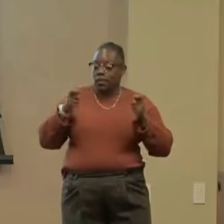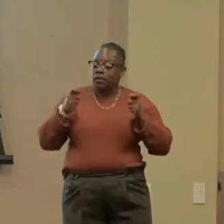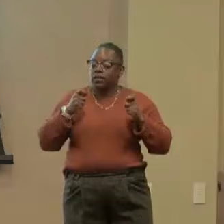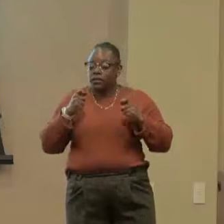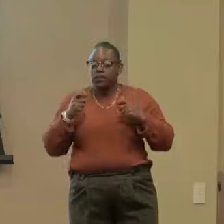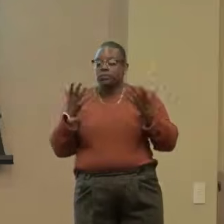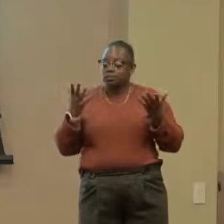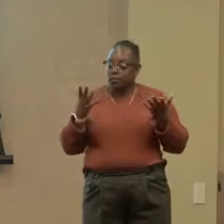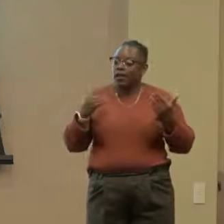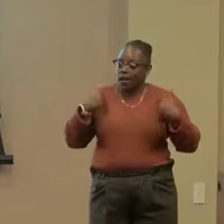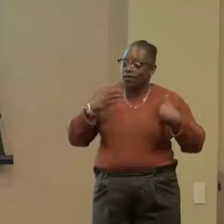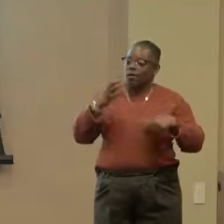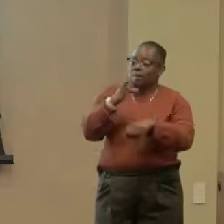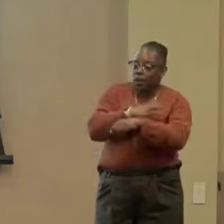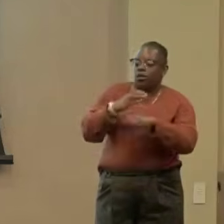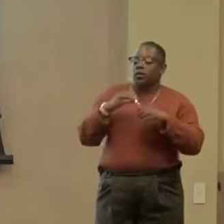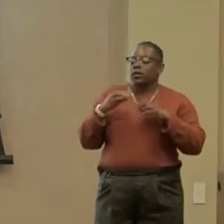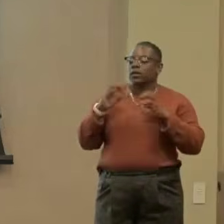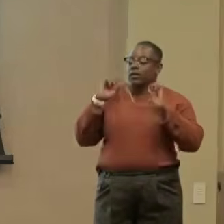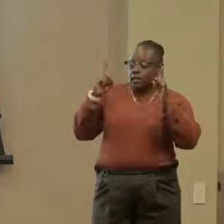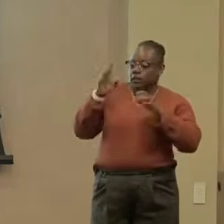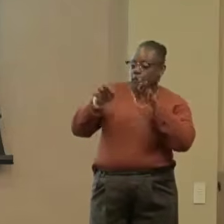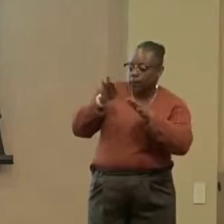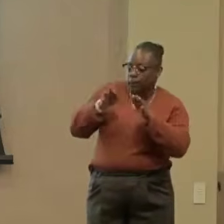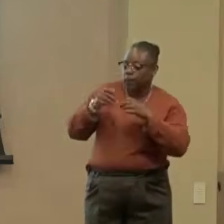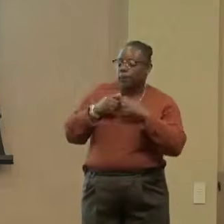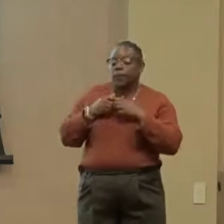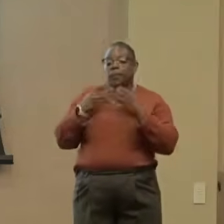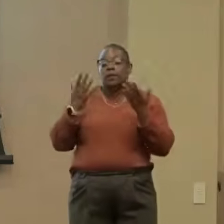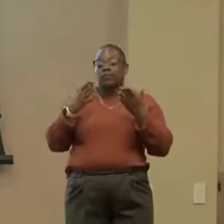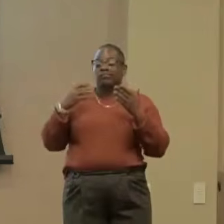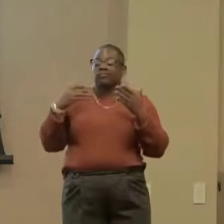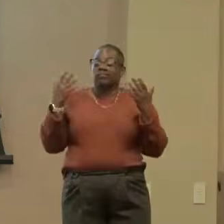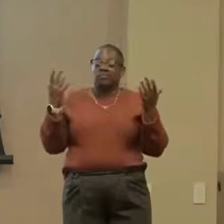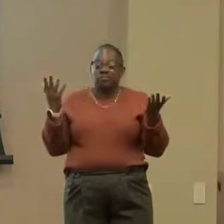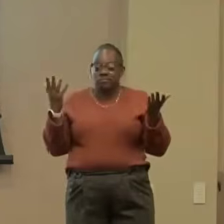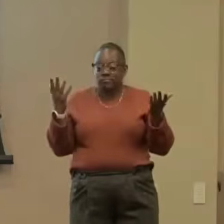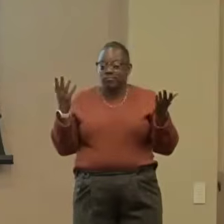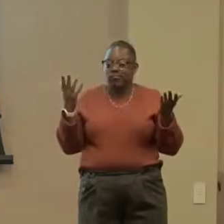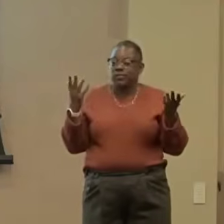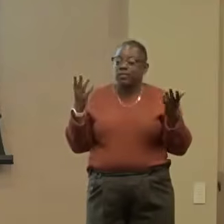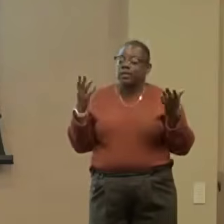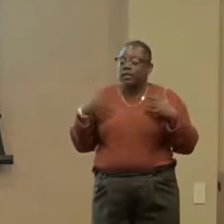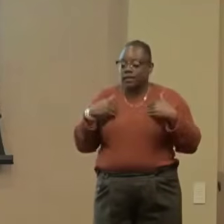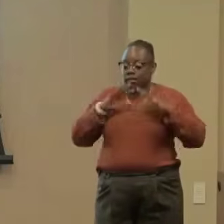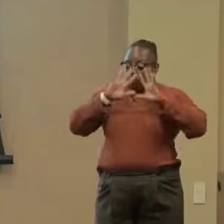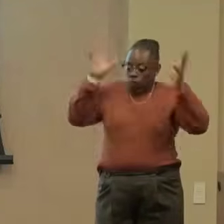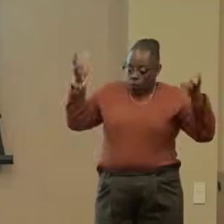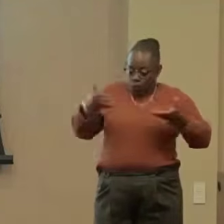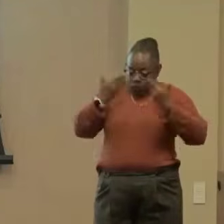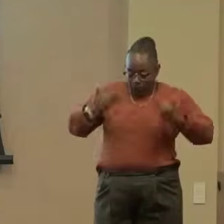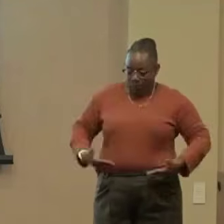my power and educate. At the end of the day, it's not all of me, but it's a part of me.